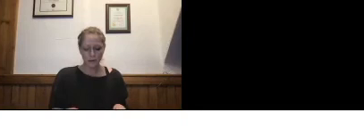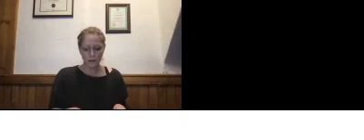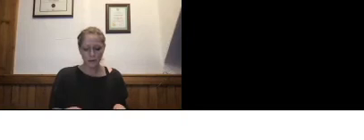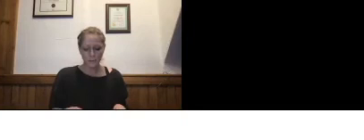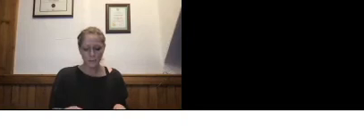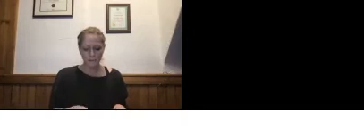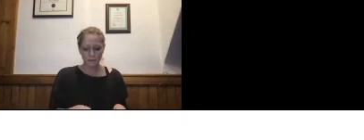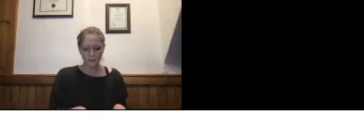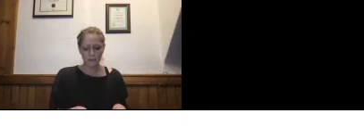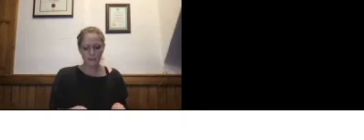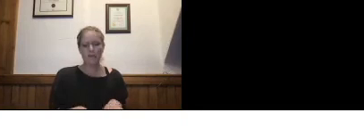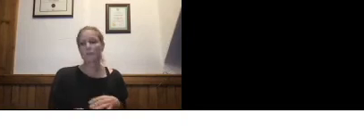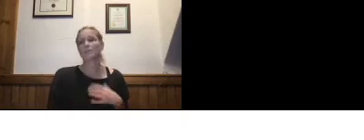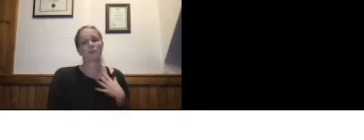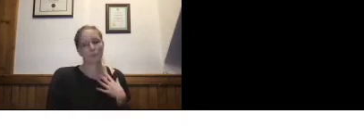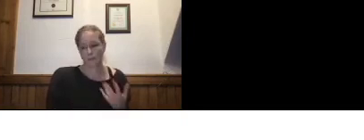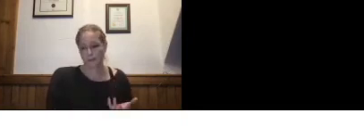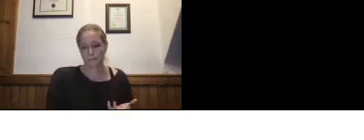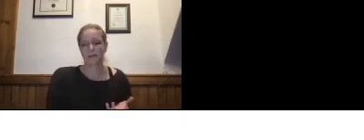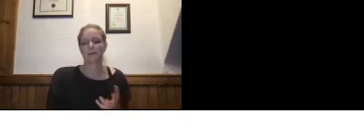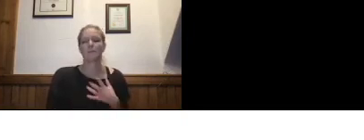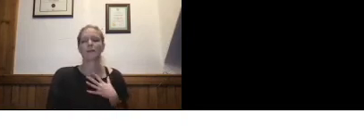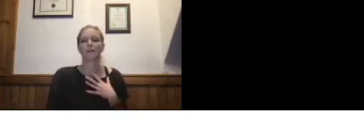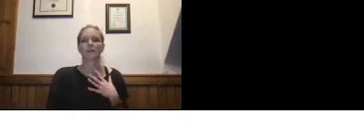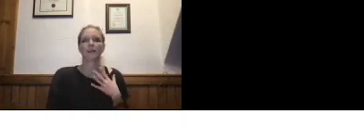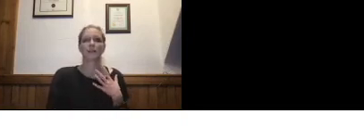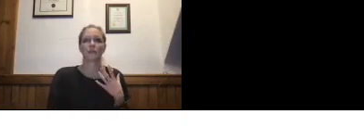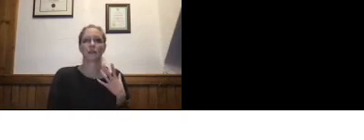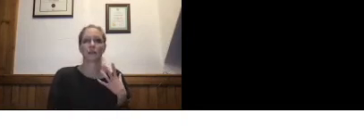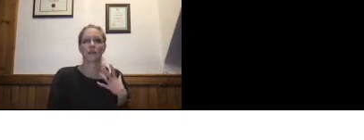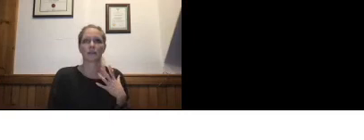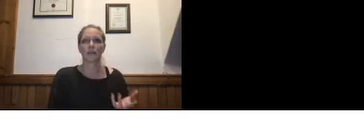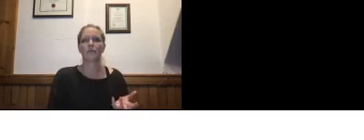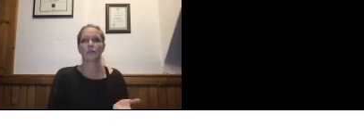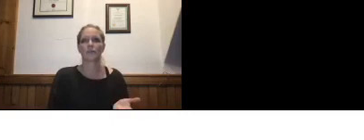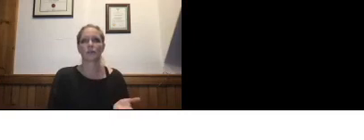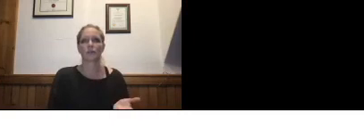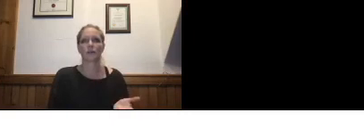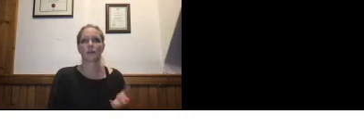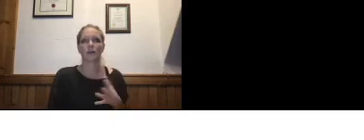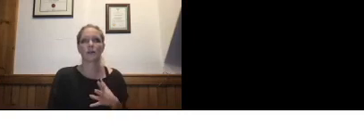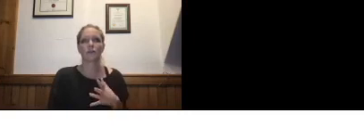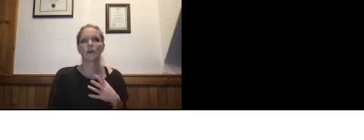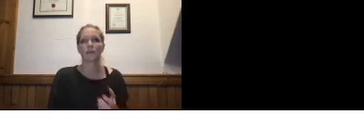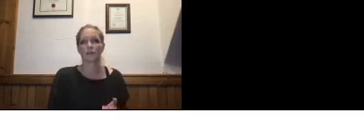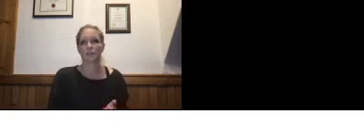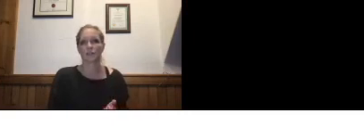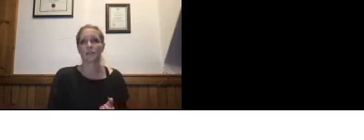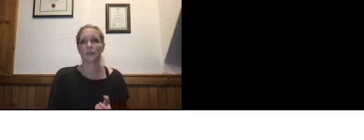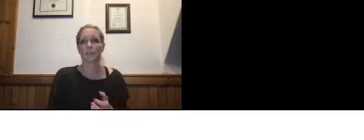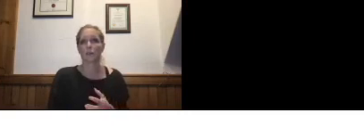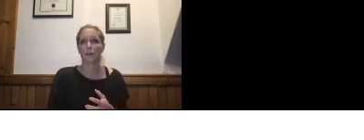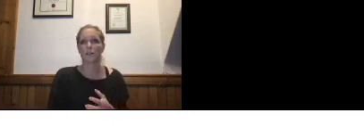so this was super exciting because it basically gave researchers another strategy